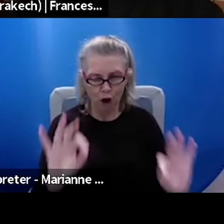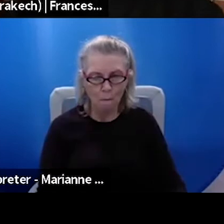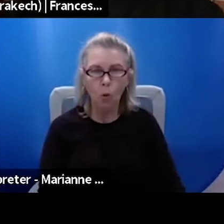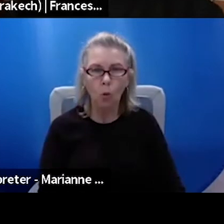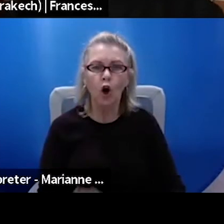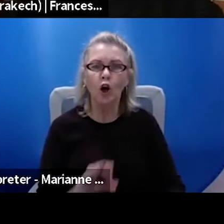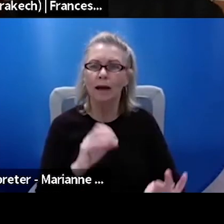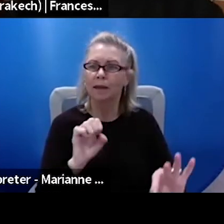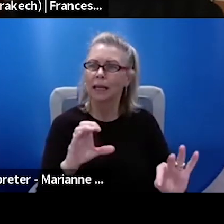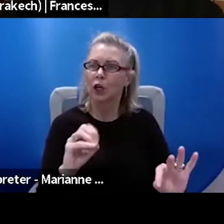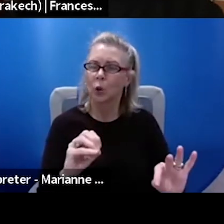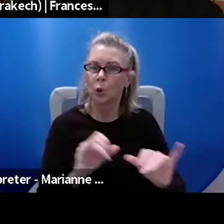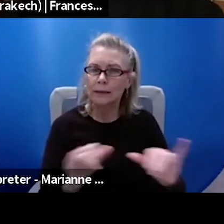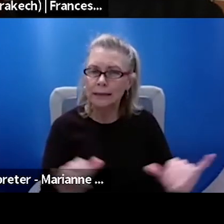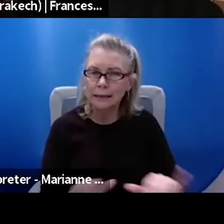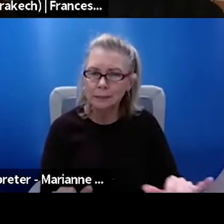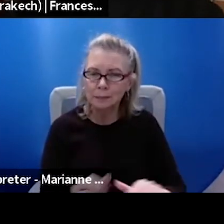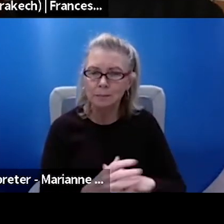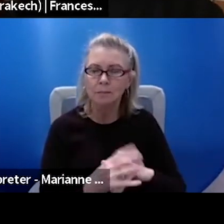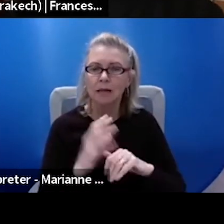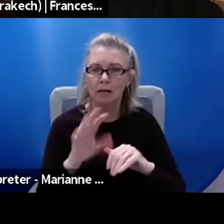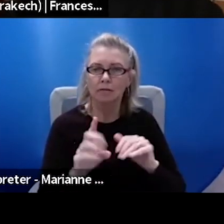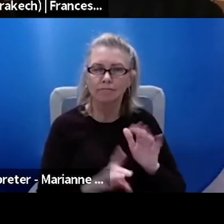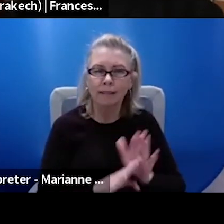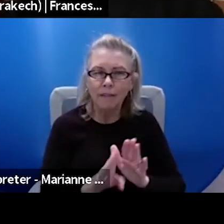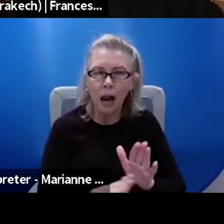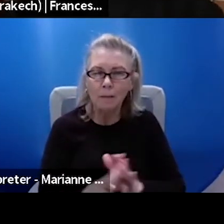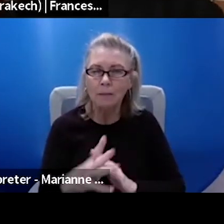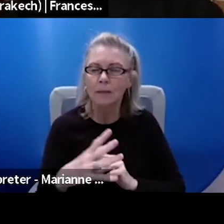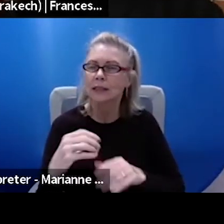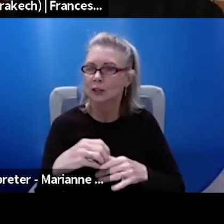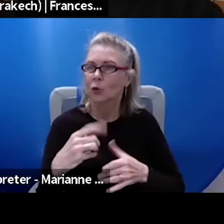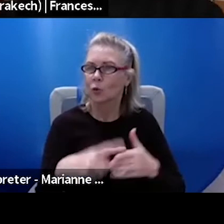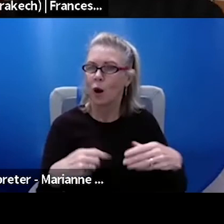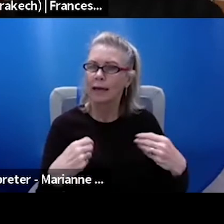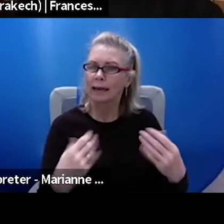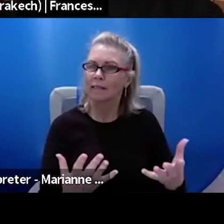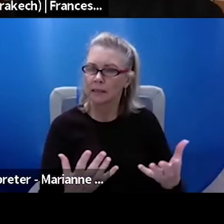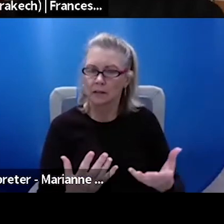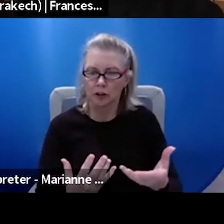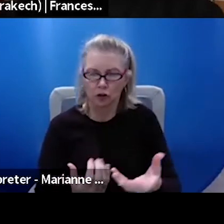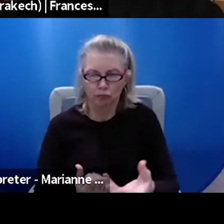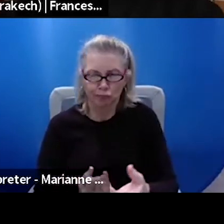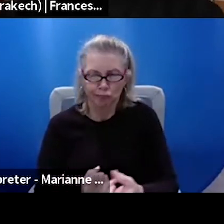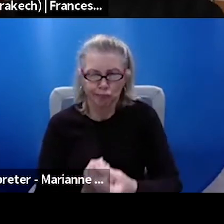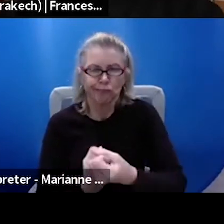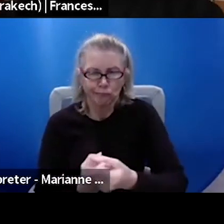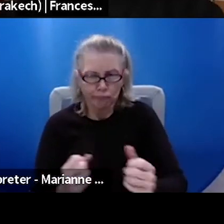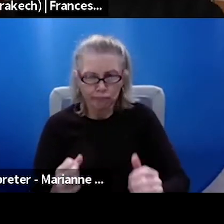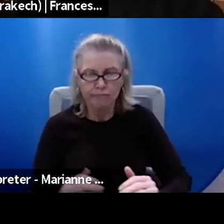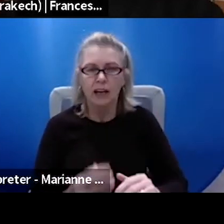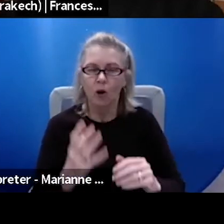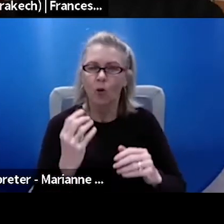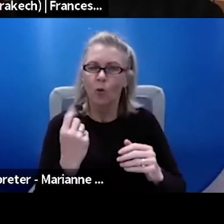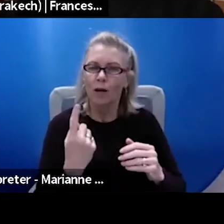and ecosystem in its development and in what gives it sustenance. So, one